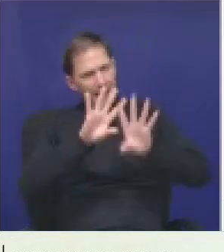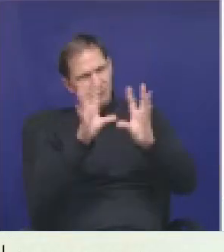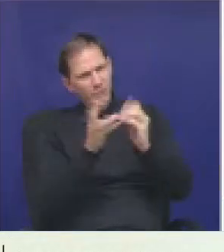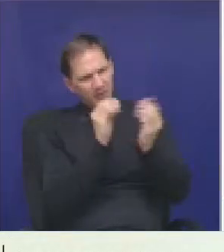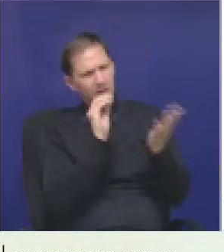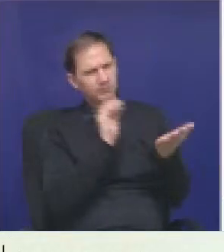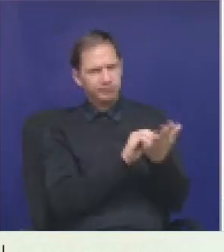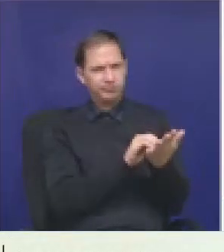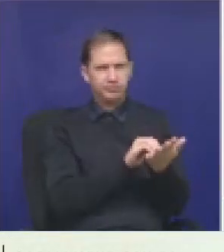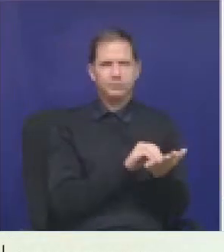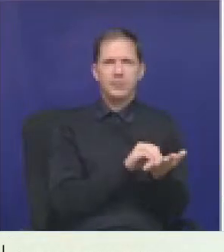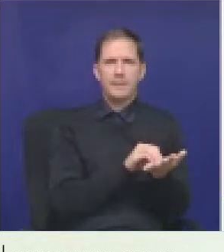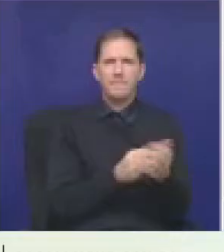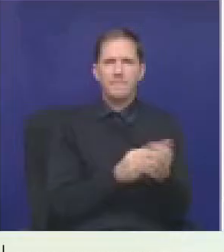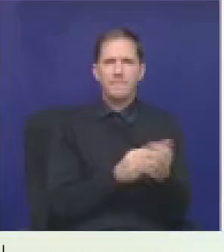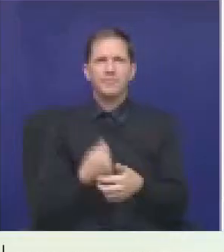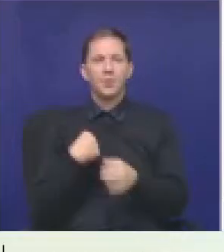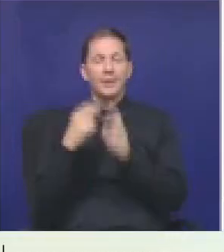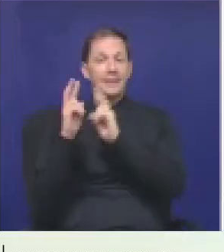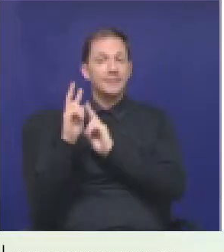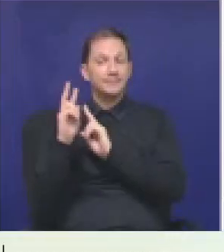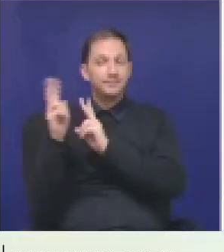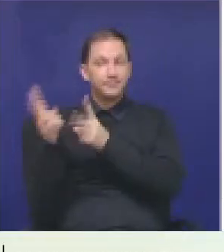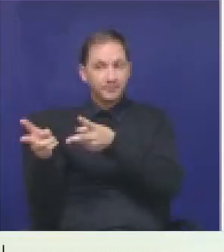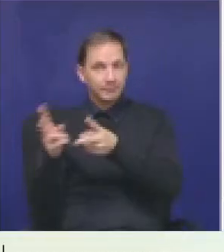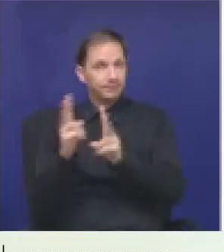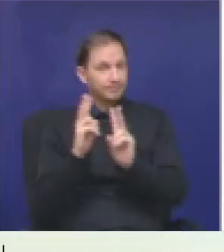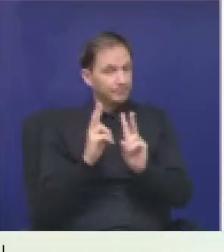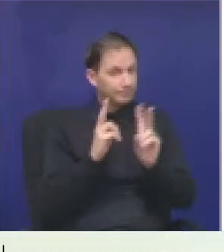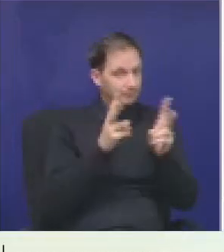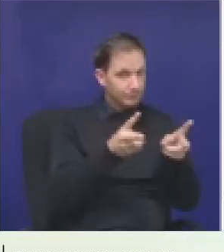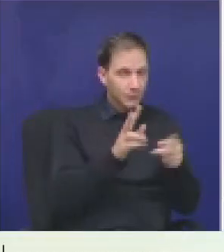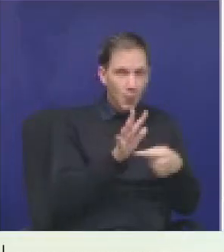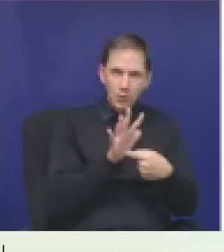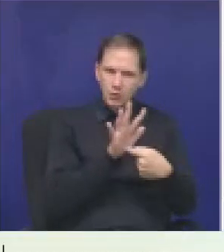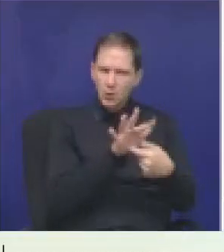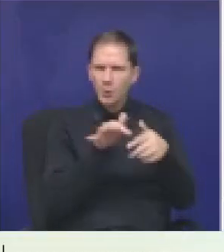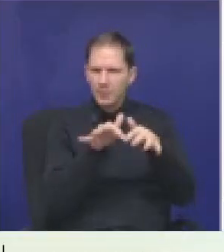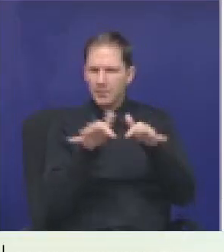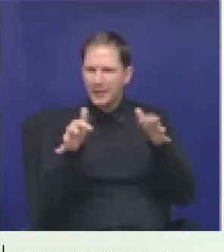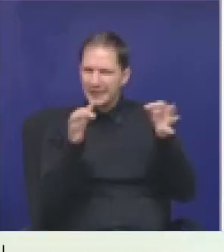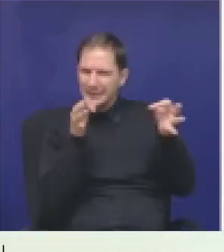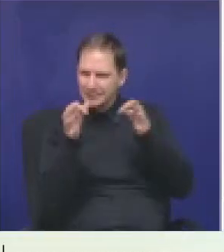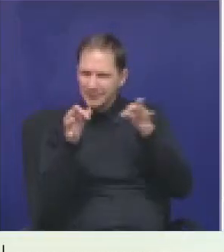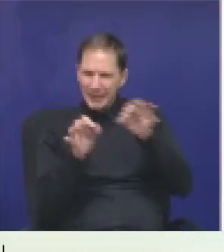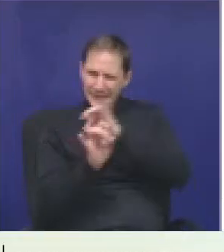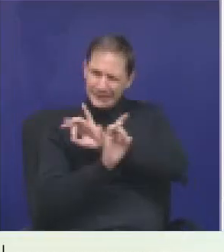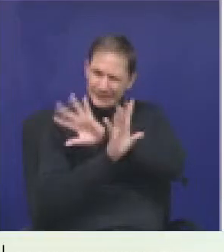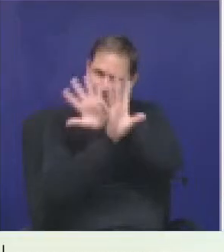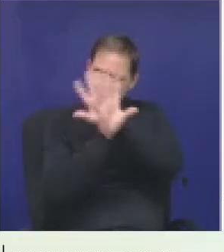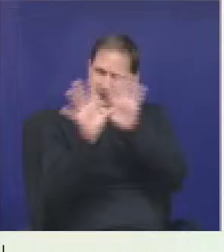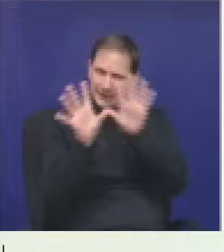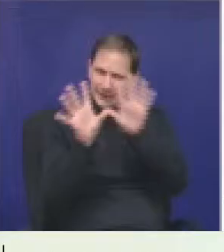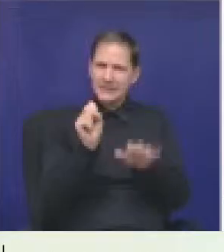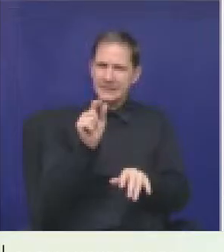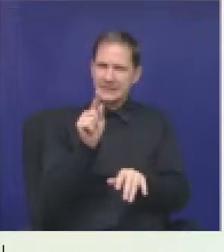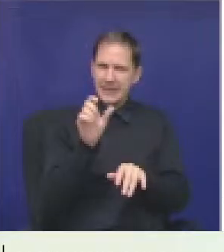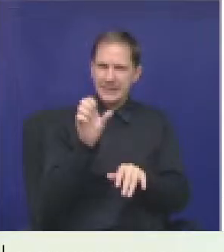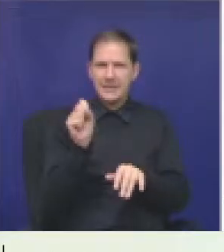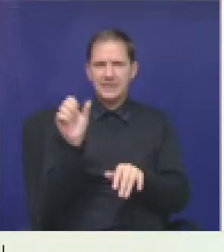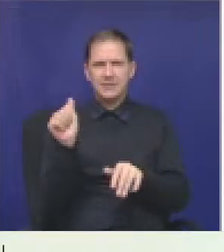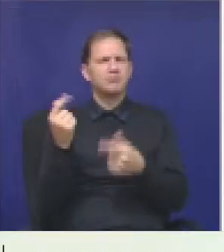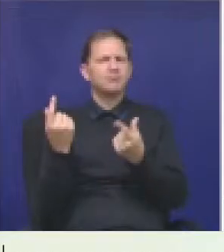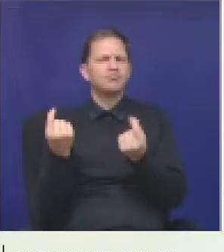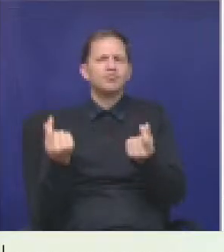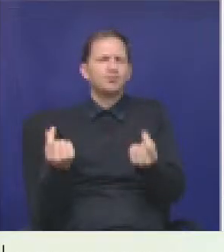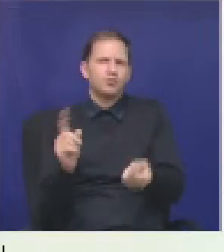That outreach was part of our broader mission to demystify the work of Stats SA, encourage public participation in surveys, and remind communities